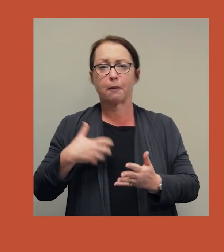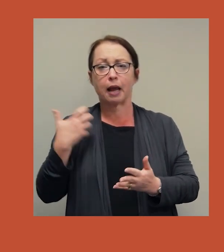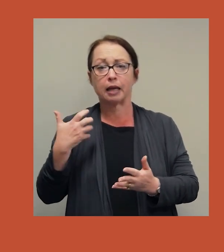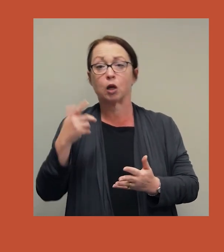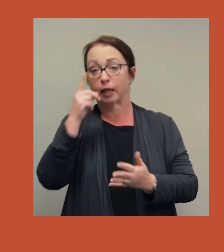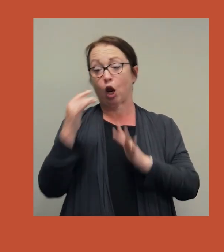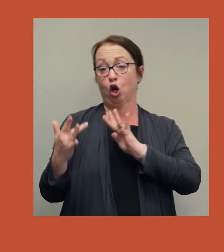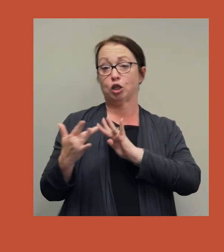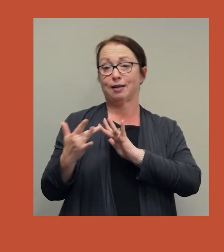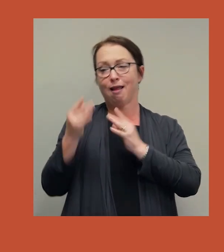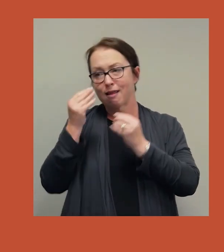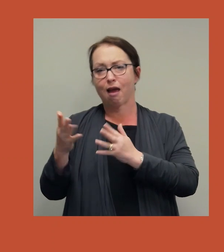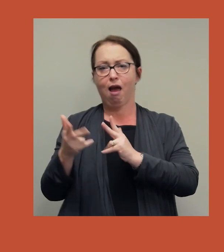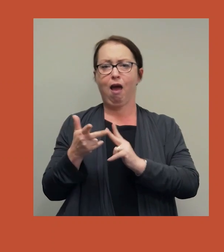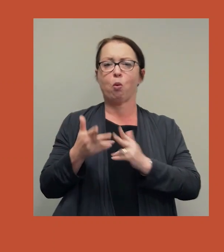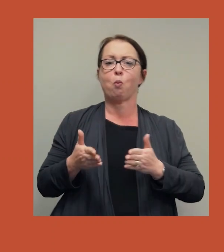country.